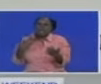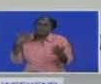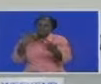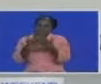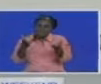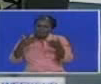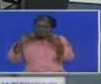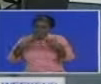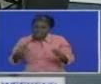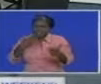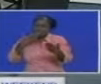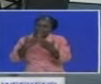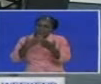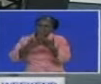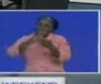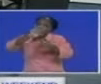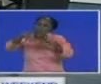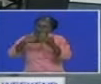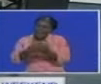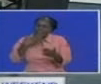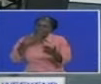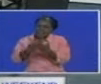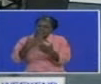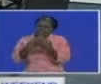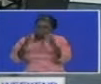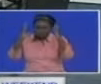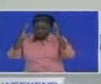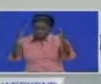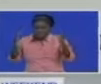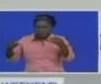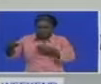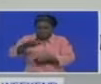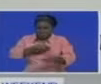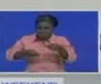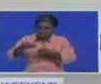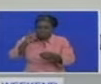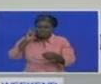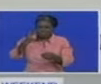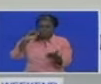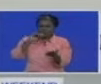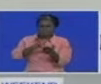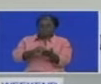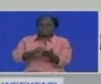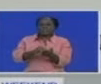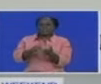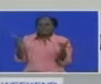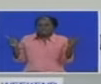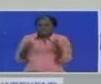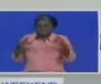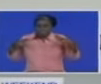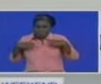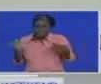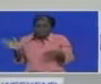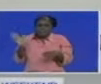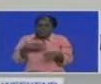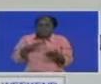end it. Thank you all for coming, and thank you so much for that. It's been Checkpoint. Thank you for your comments. Let's take a short break now. We'll be back